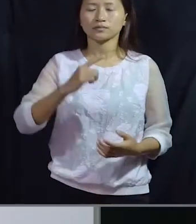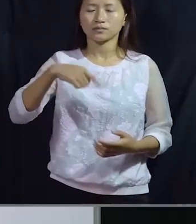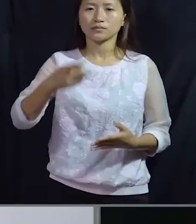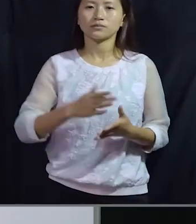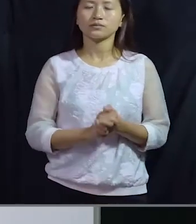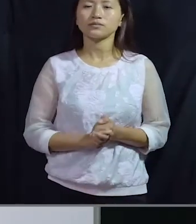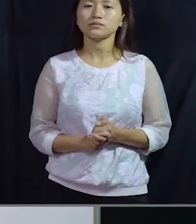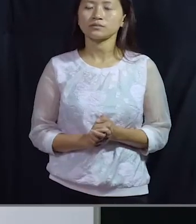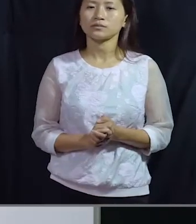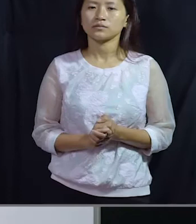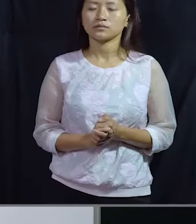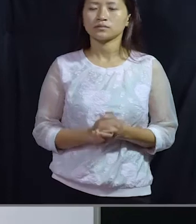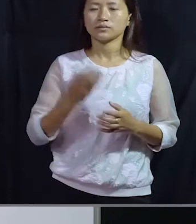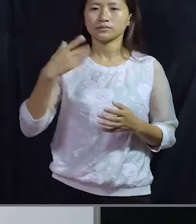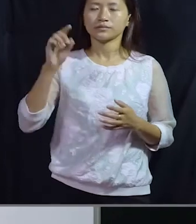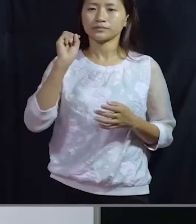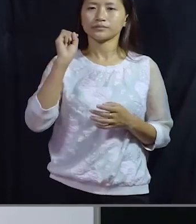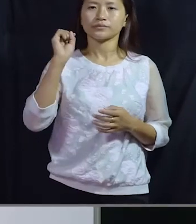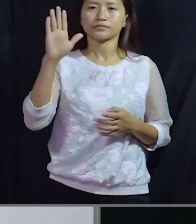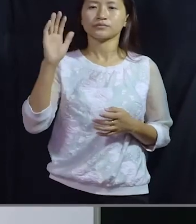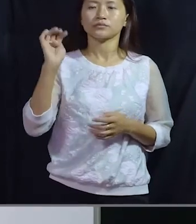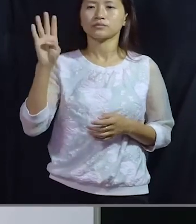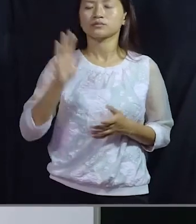Next, let's go to question number 54.